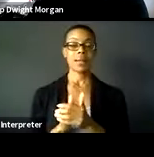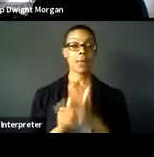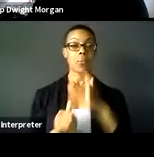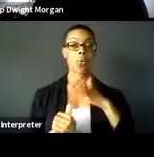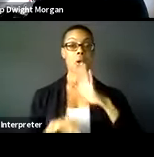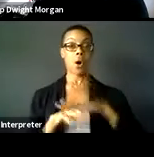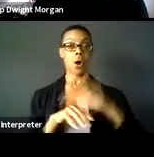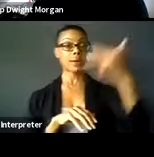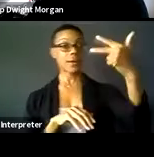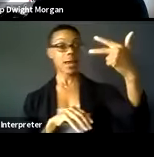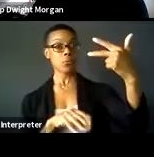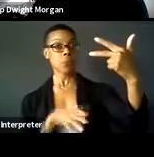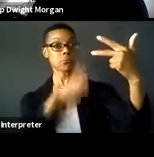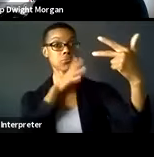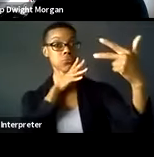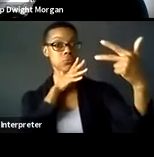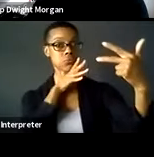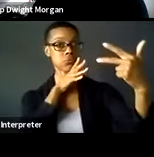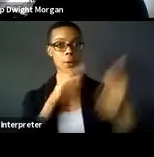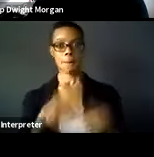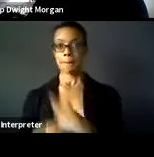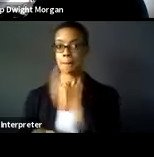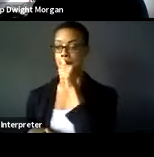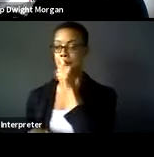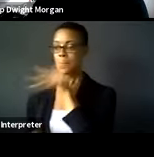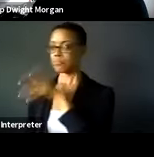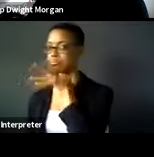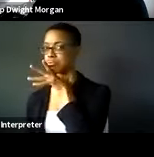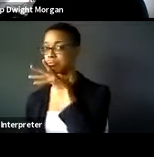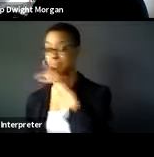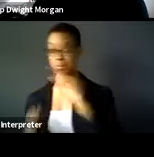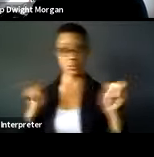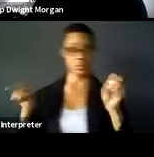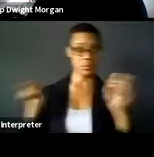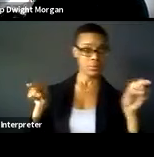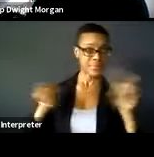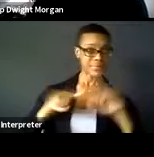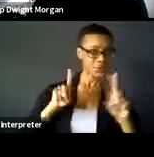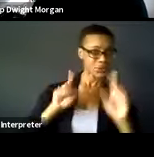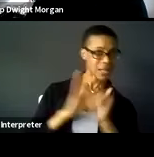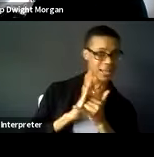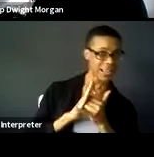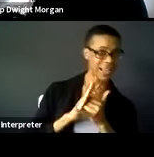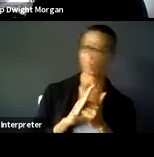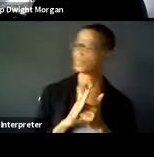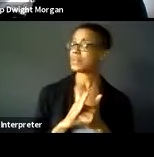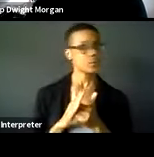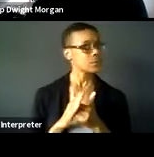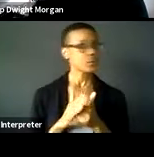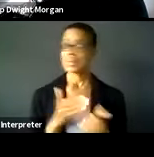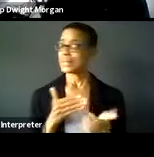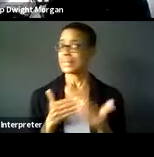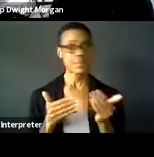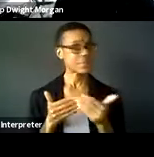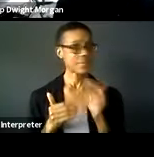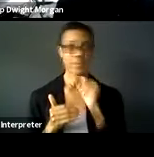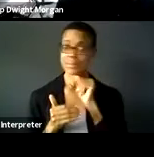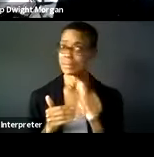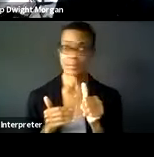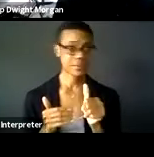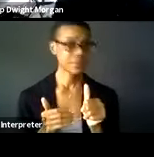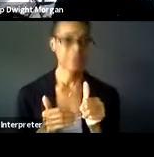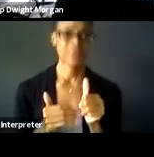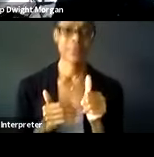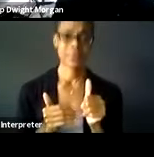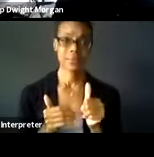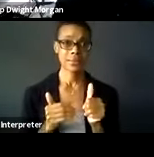in consistency. With the integrity, it's not easy. It's not really easy because you're really trying to